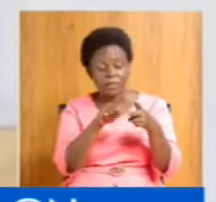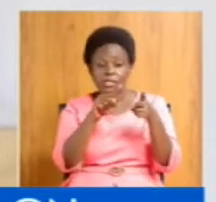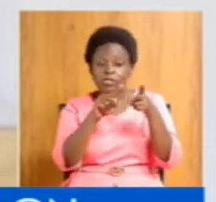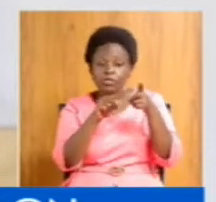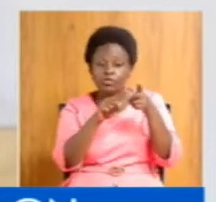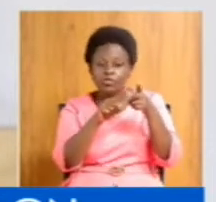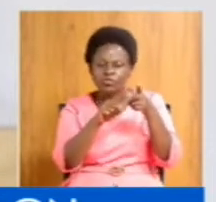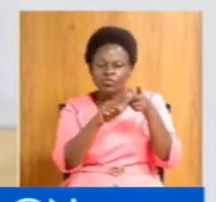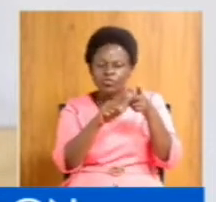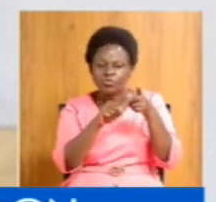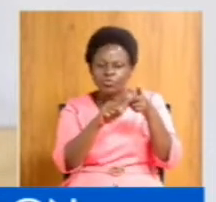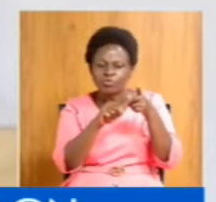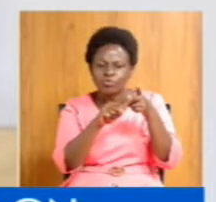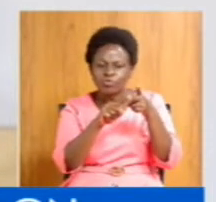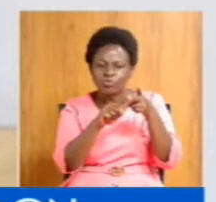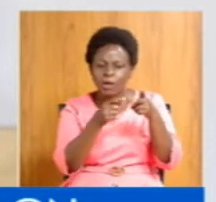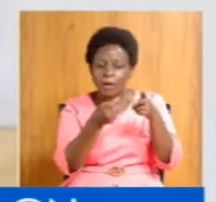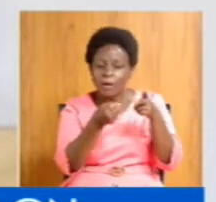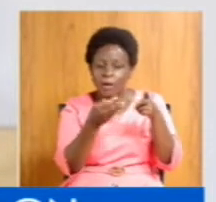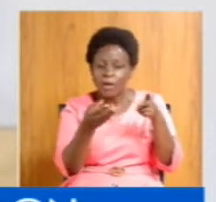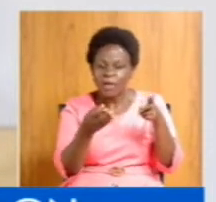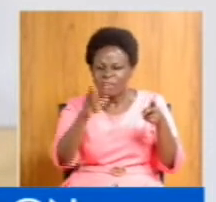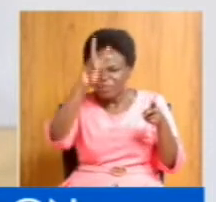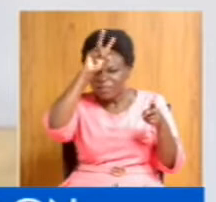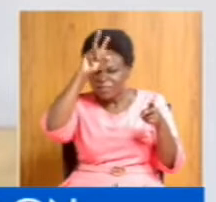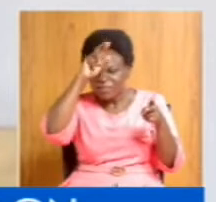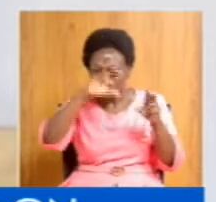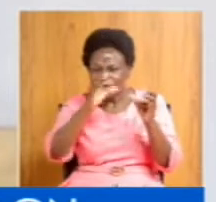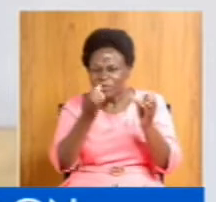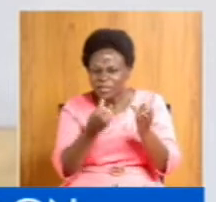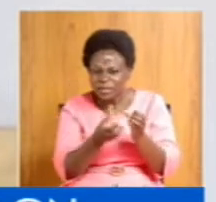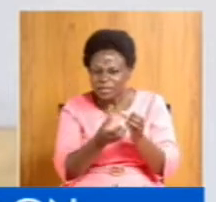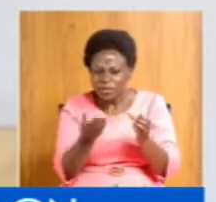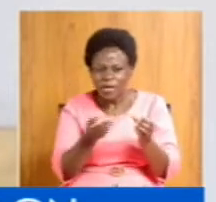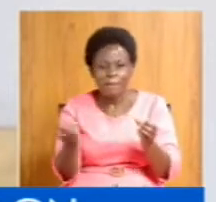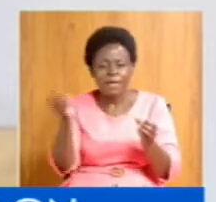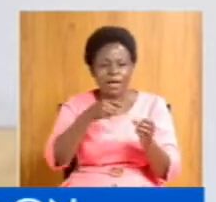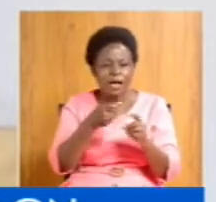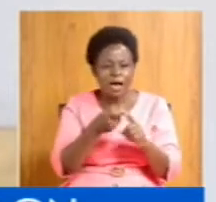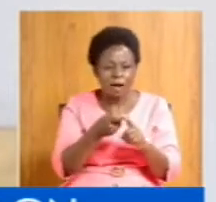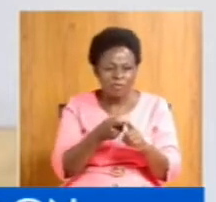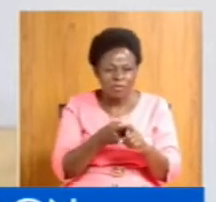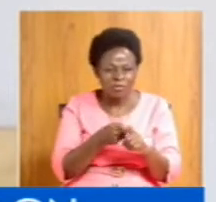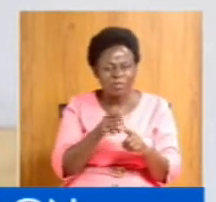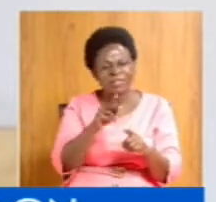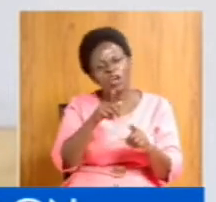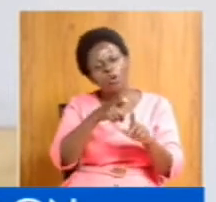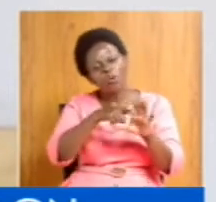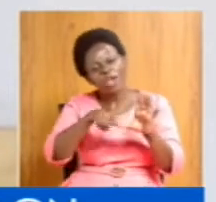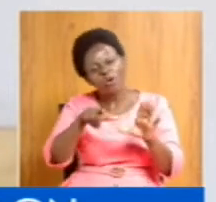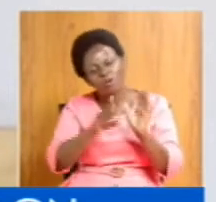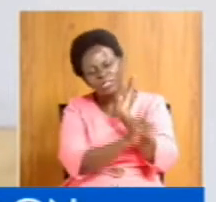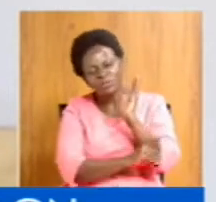quite a number of the rural community, like where I come from, Kyanukuzi Chuwangala, Nirengo District,